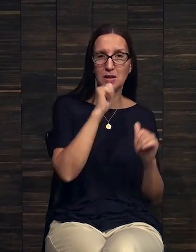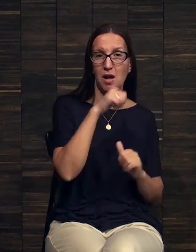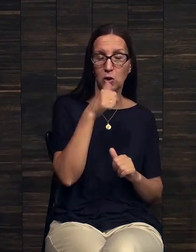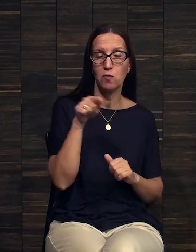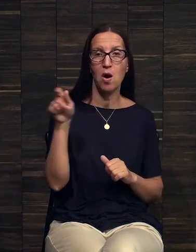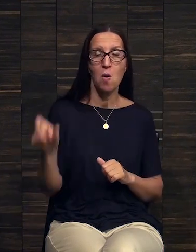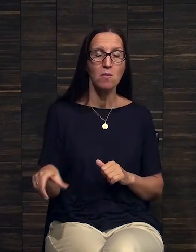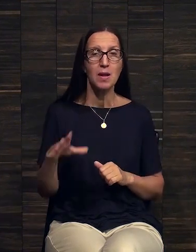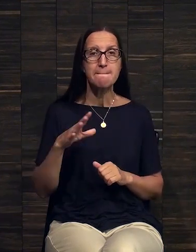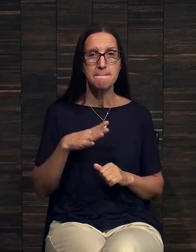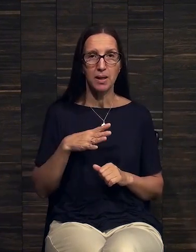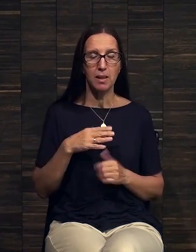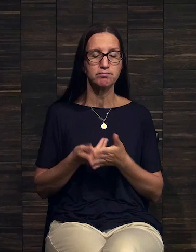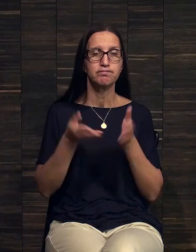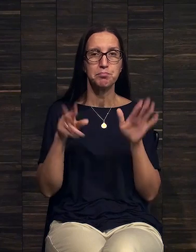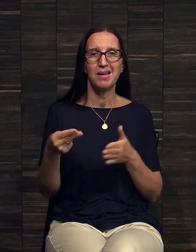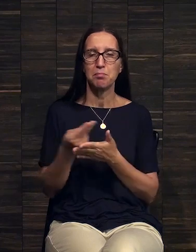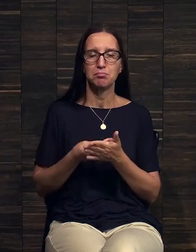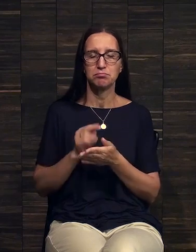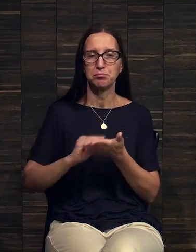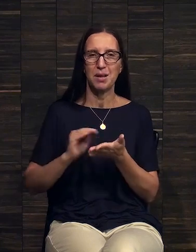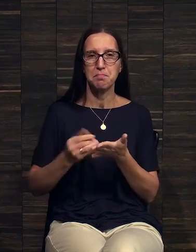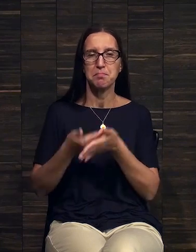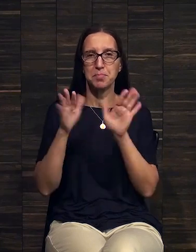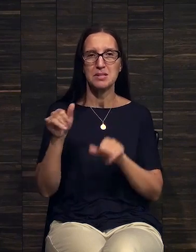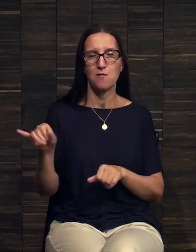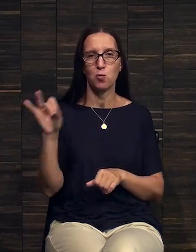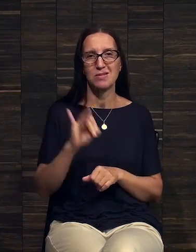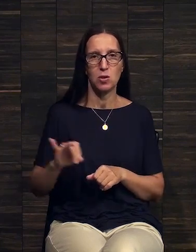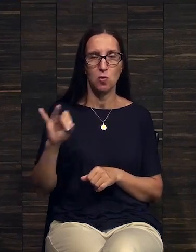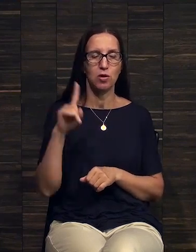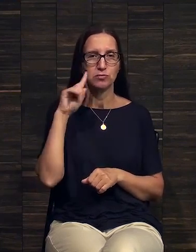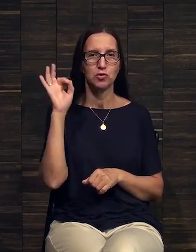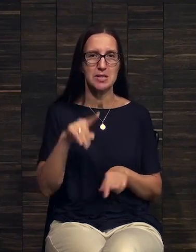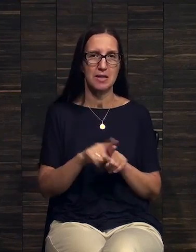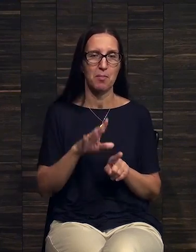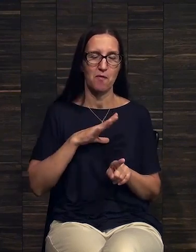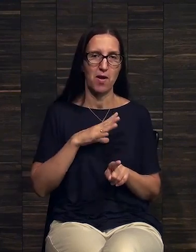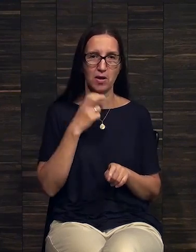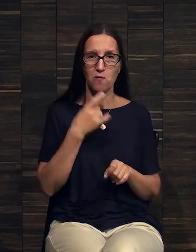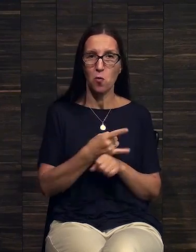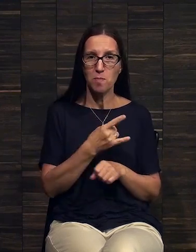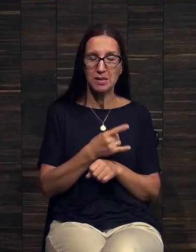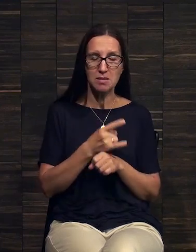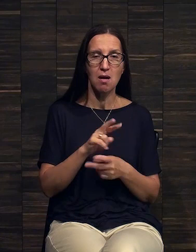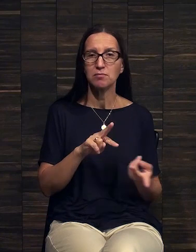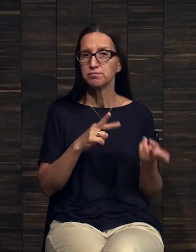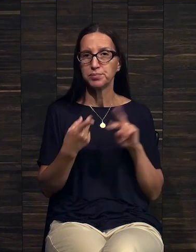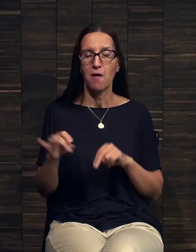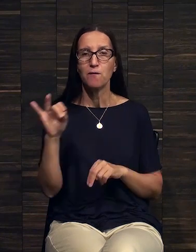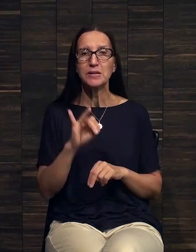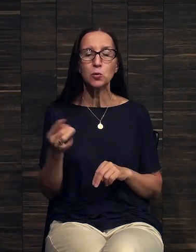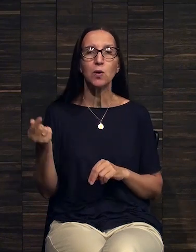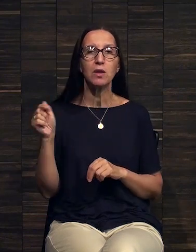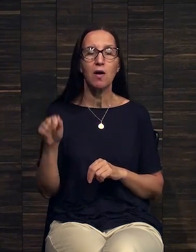70s. At a certain point of time, he was reconsidered, redefined in comics, and he